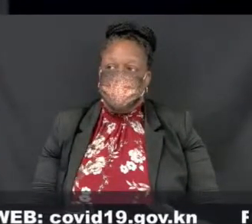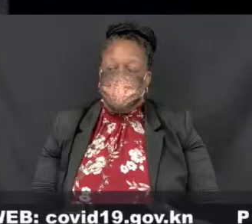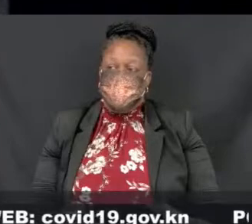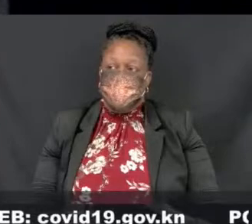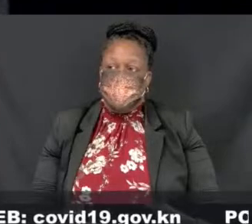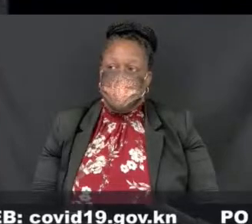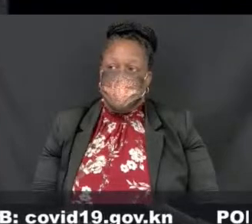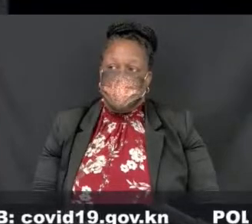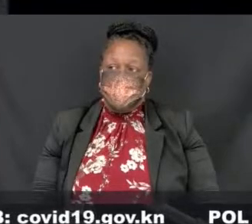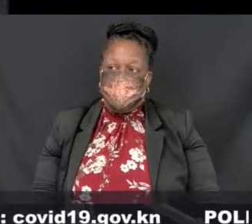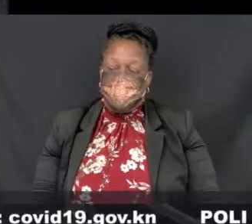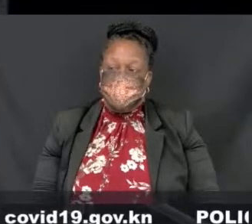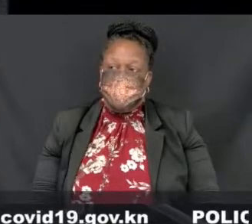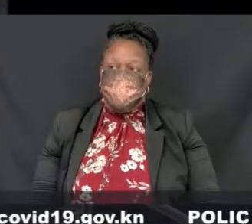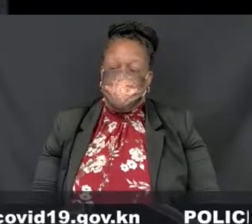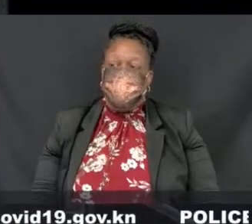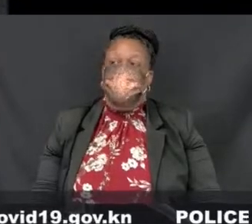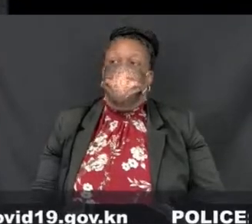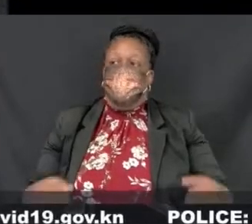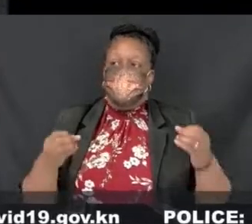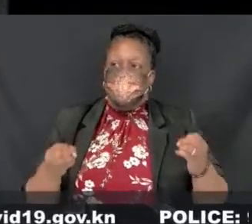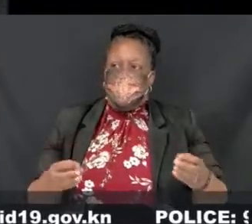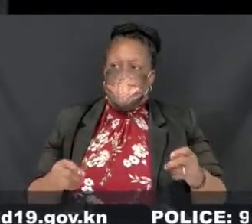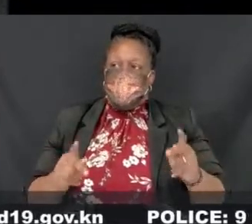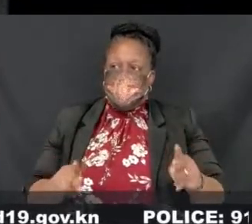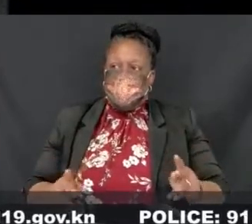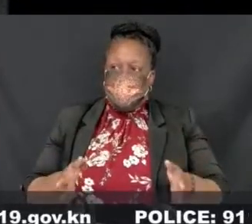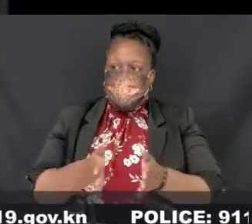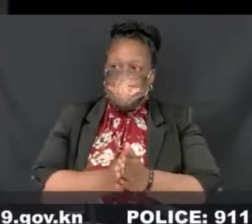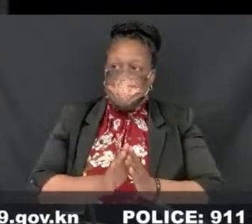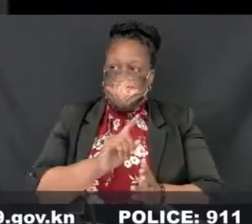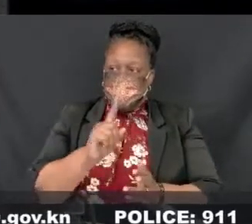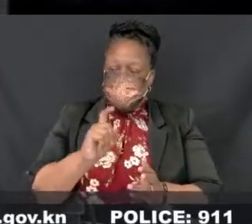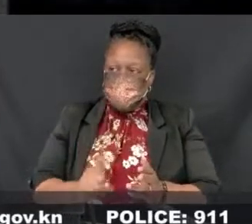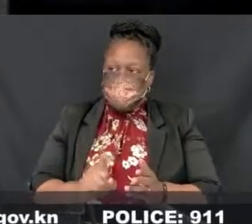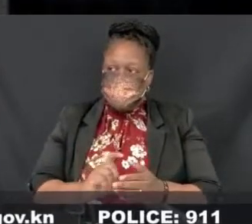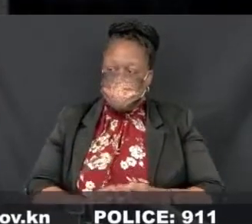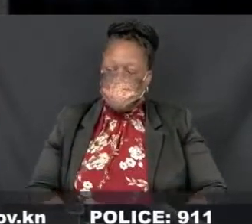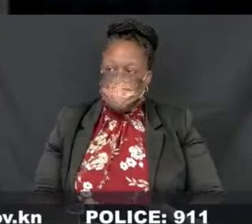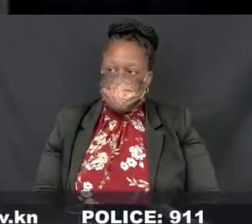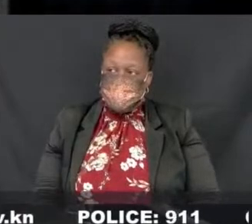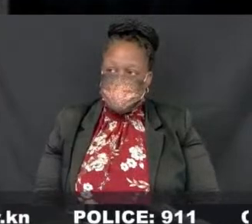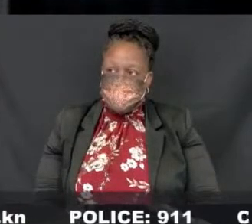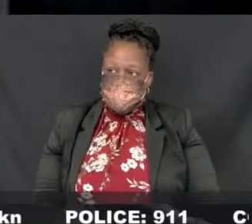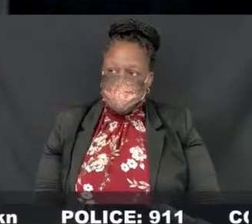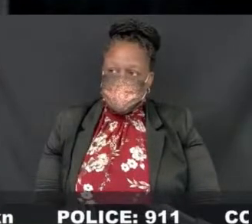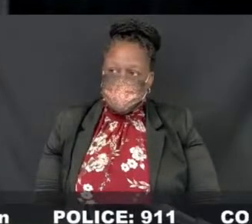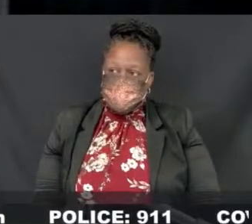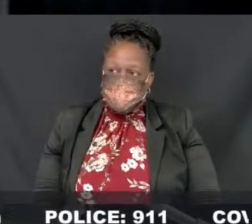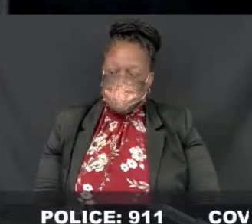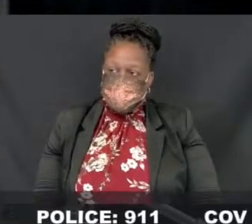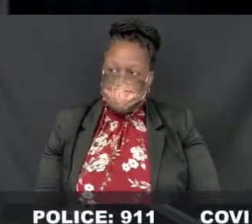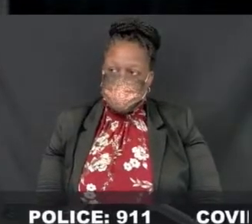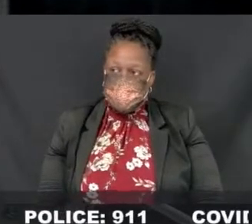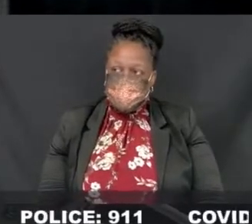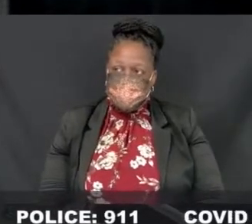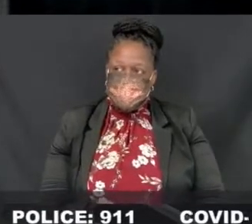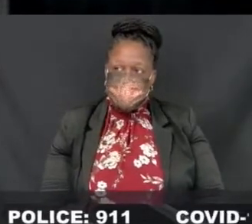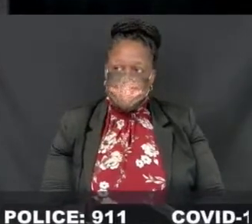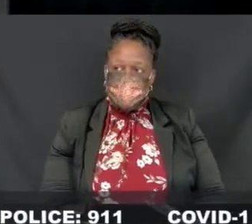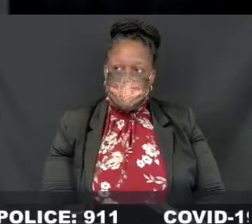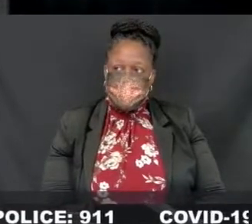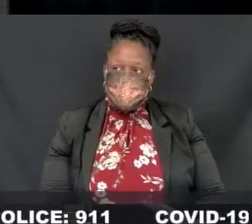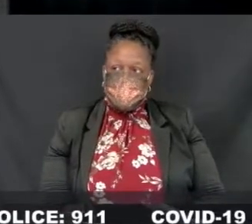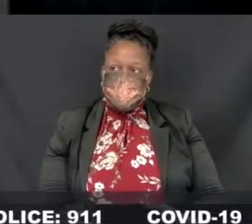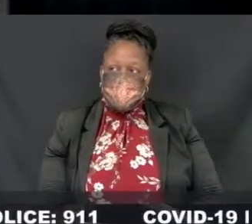Remember, I've been asked this question a lot, because up to today I've had this debate about 10 different questions, calls about it. If you